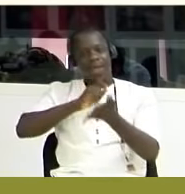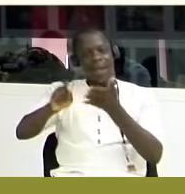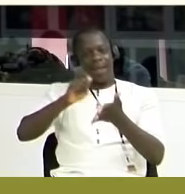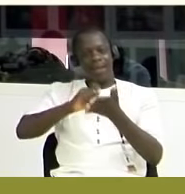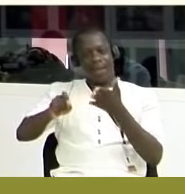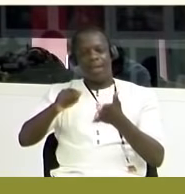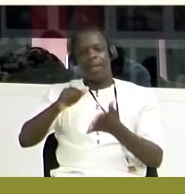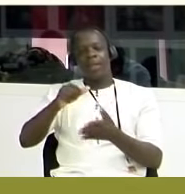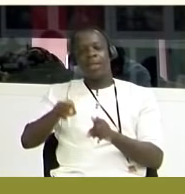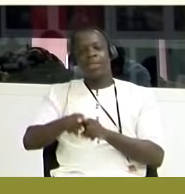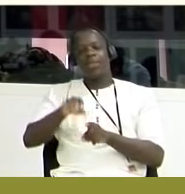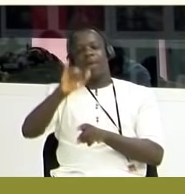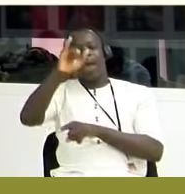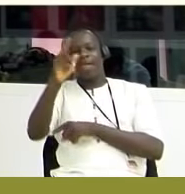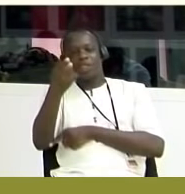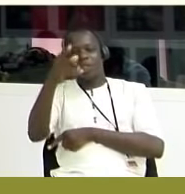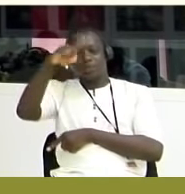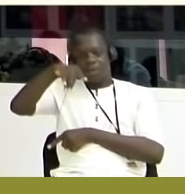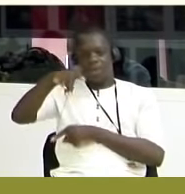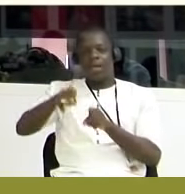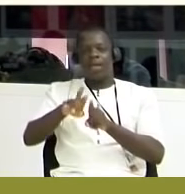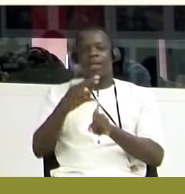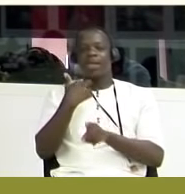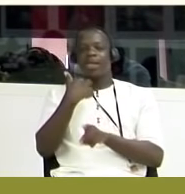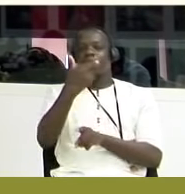of Police and request for a permit.